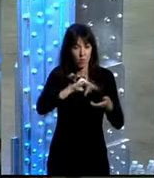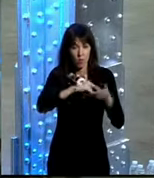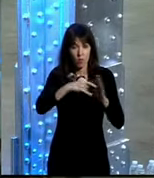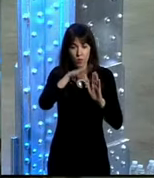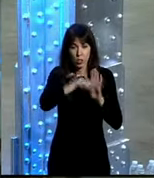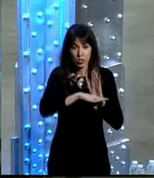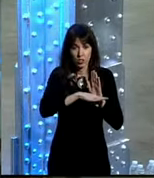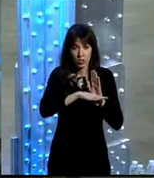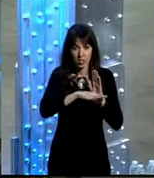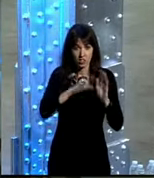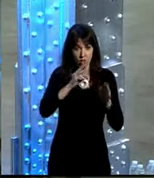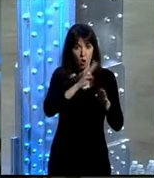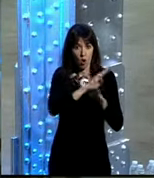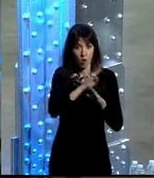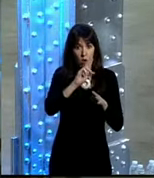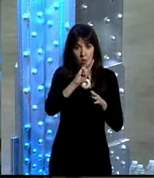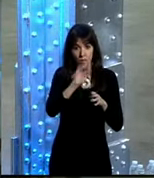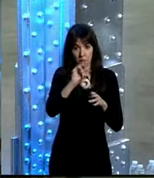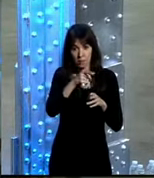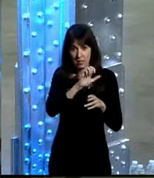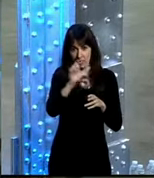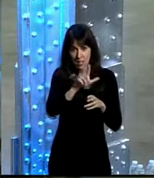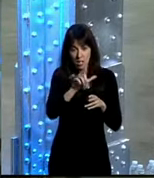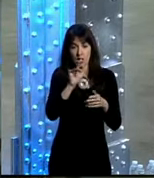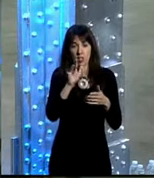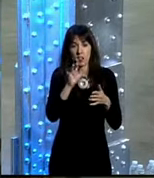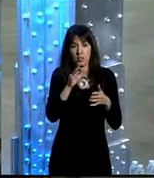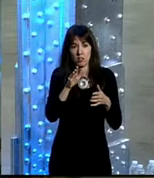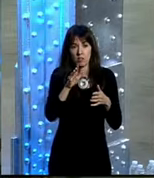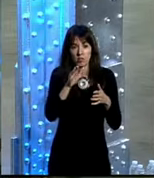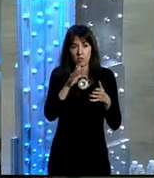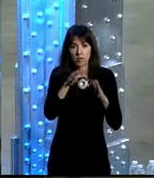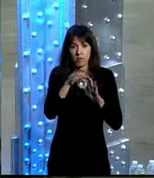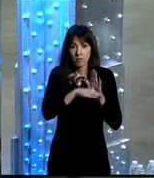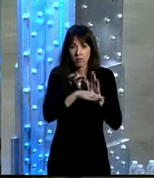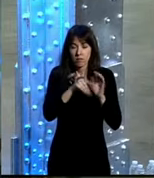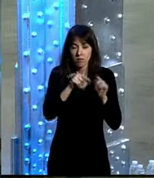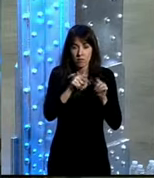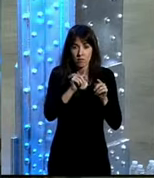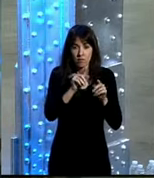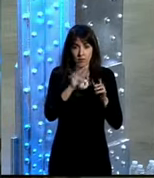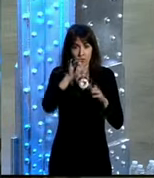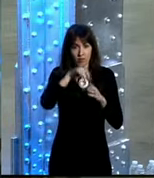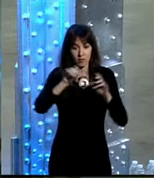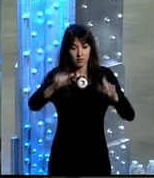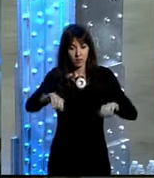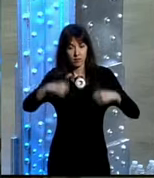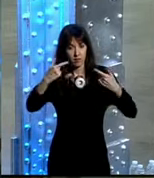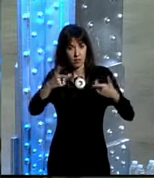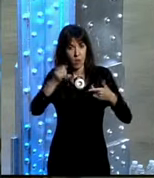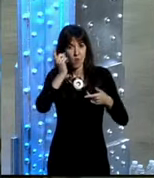you know the project, but a couple of years ago, Power to the Pixel, it was a very curious project that had to do with,